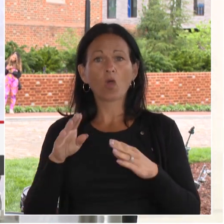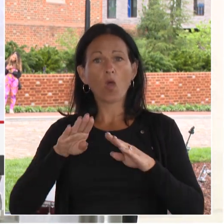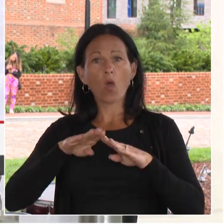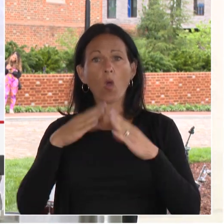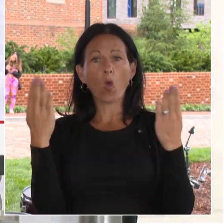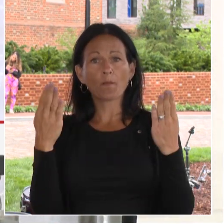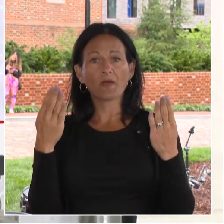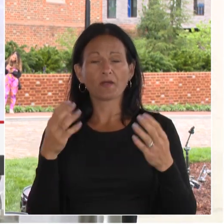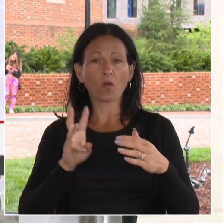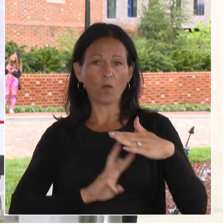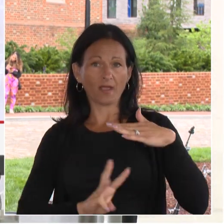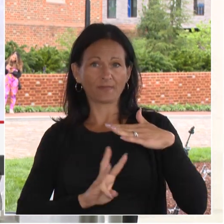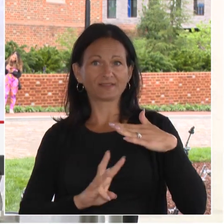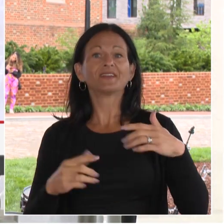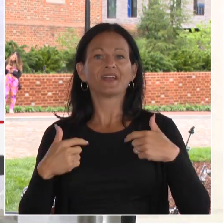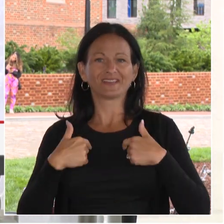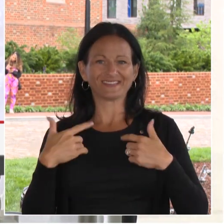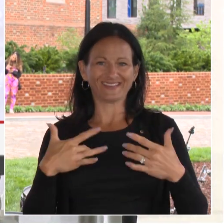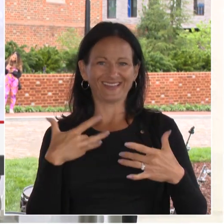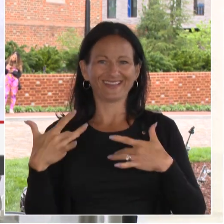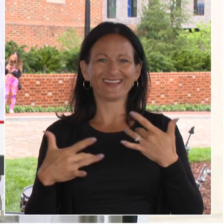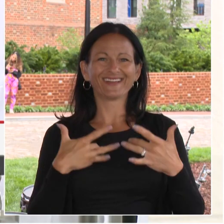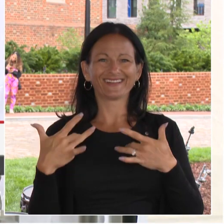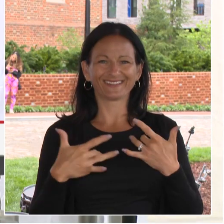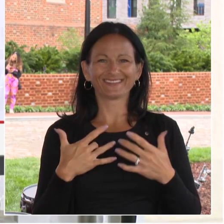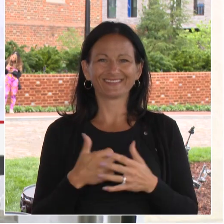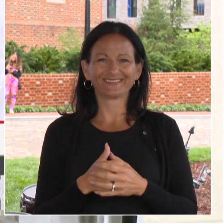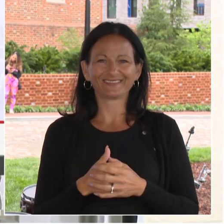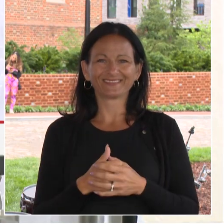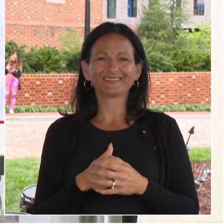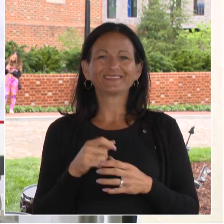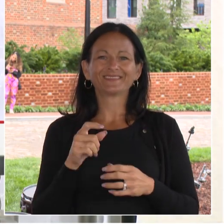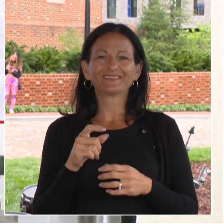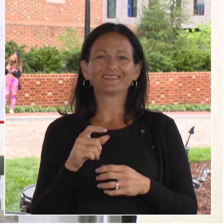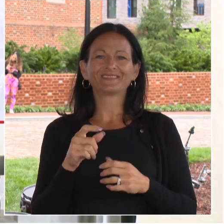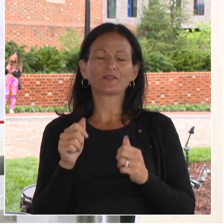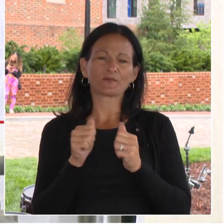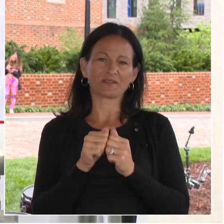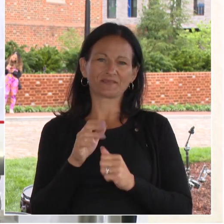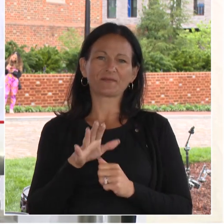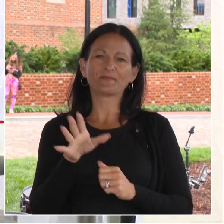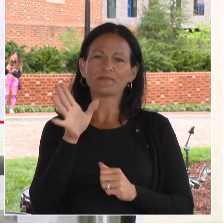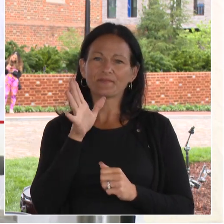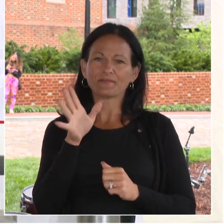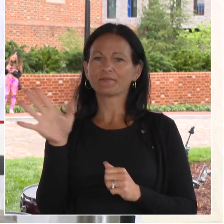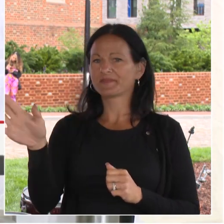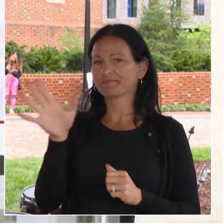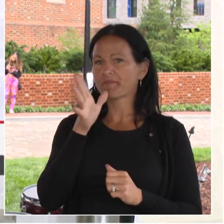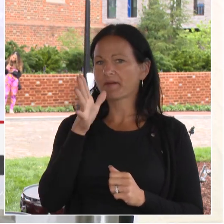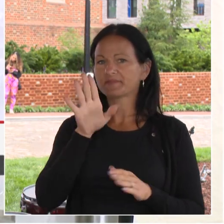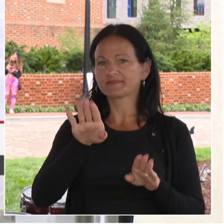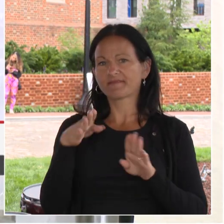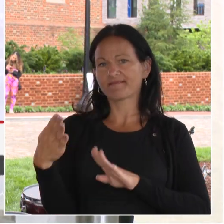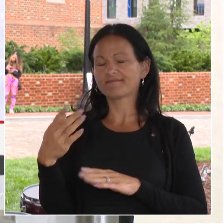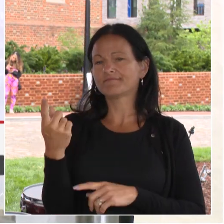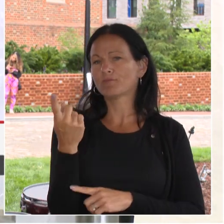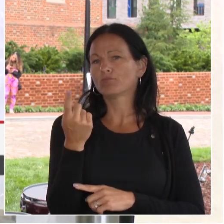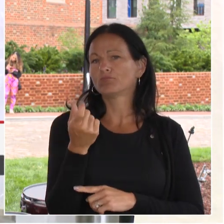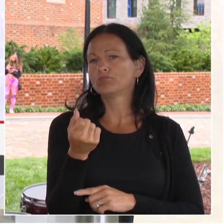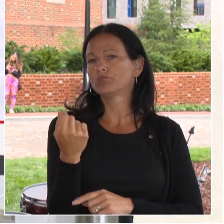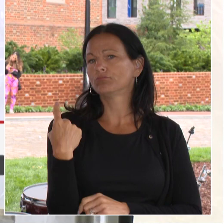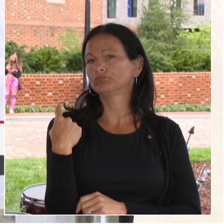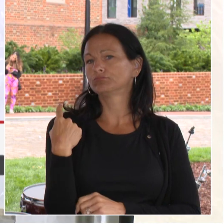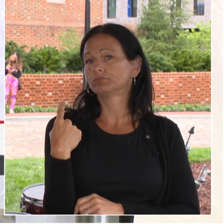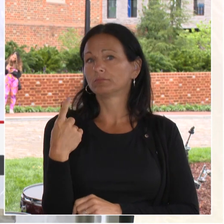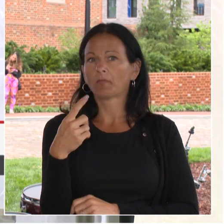my mother, Marie, at the groundbreaking, and while my mother died last year at 100 plus, I know she